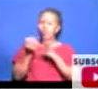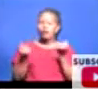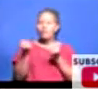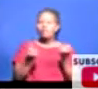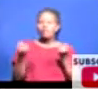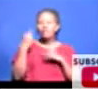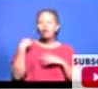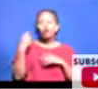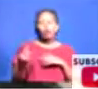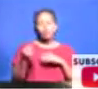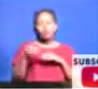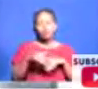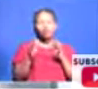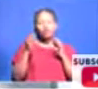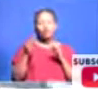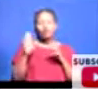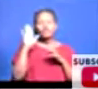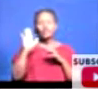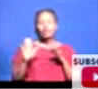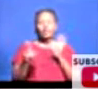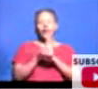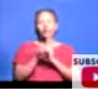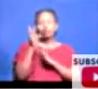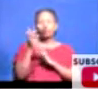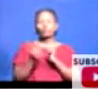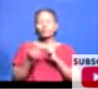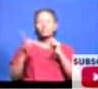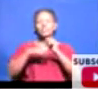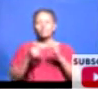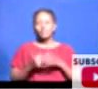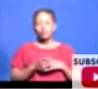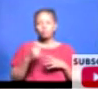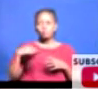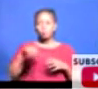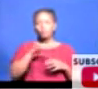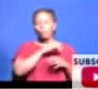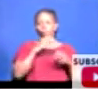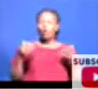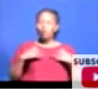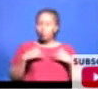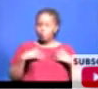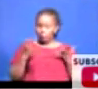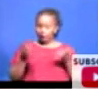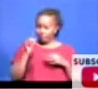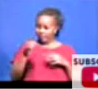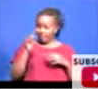line with the Traffic Act of 2016. We are going to have new, traffic number plates